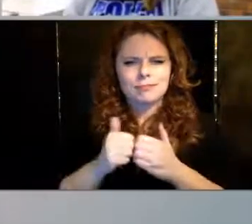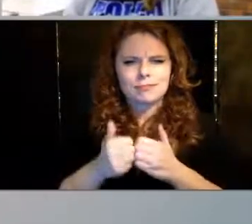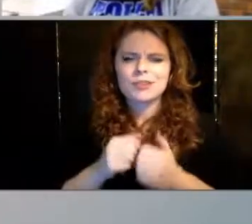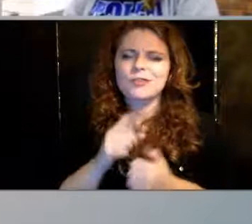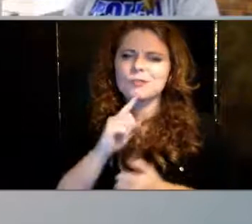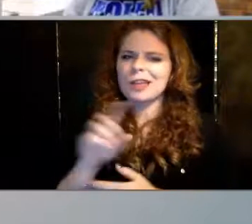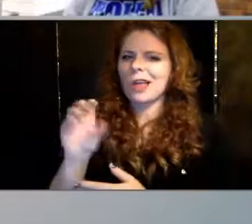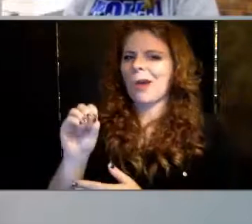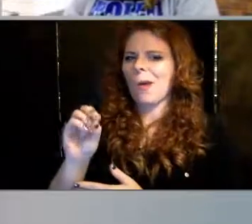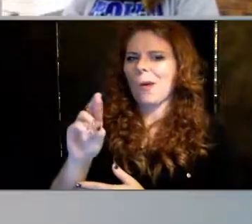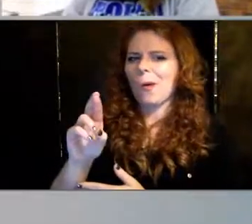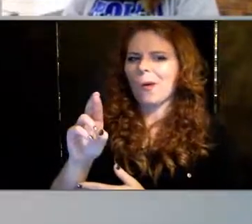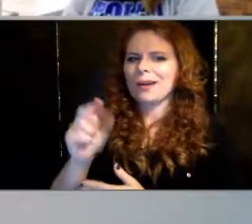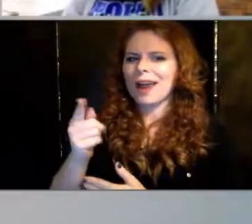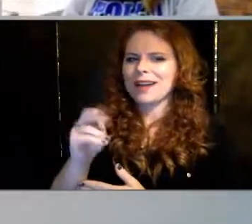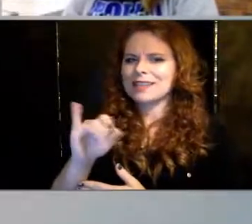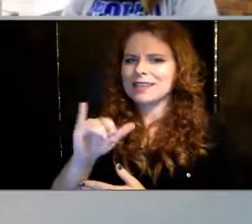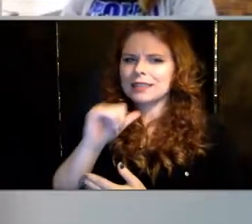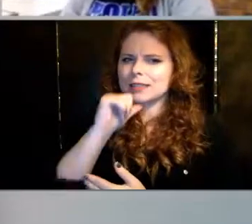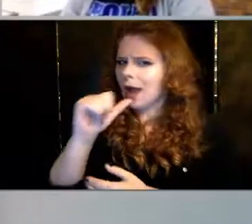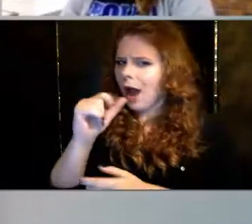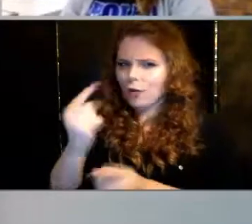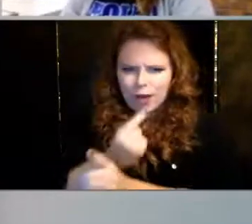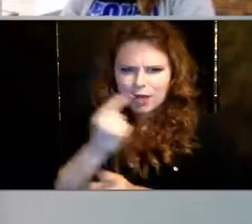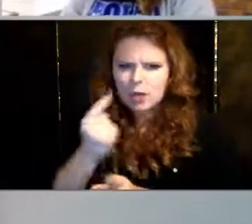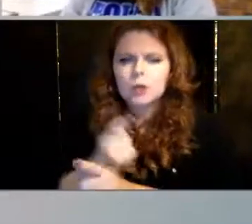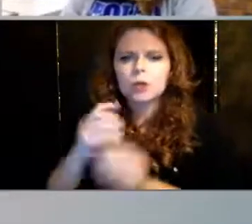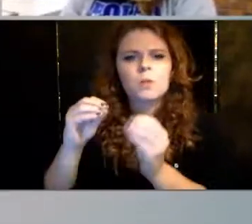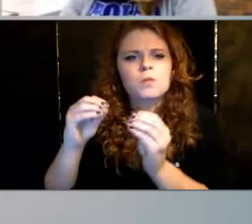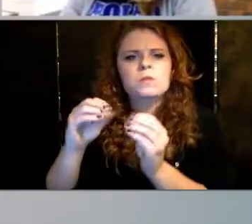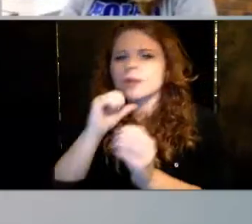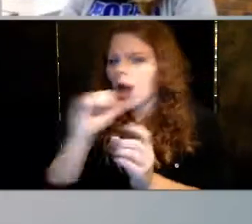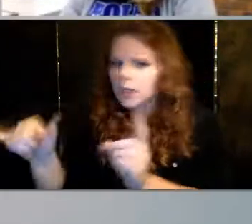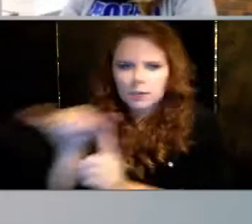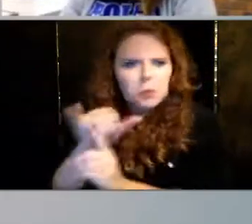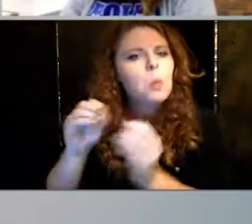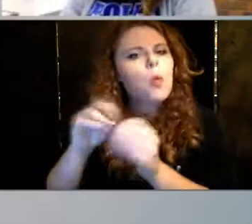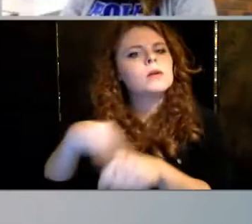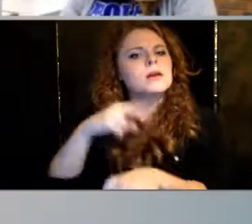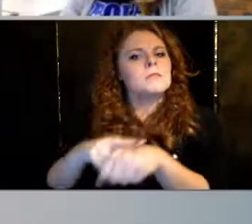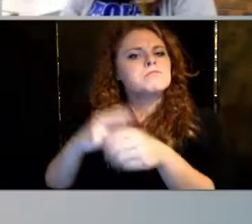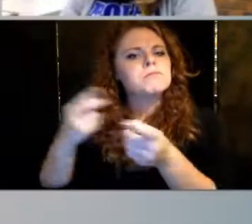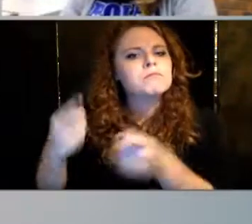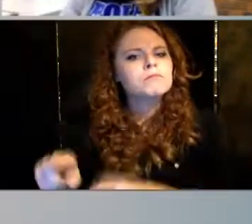your irregular, asymmetrical, mostly naturally occurring. So if we want to write